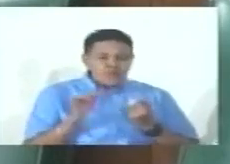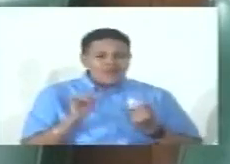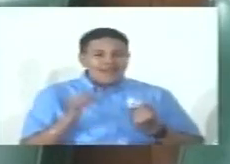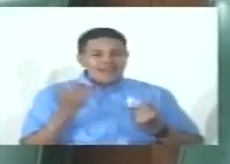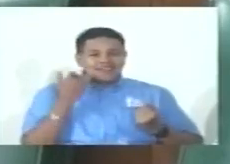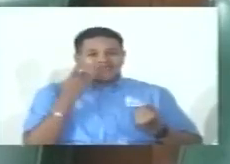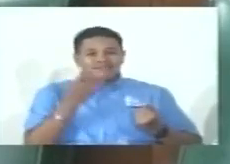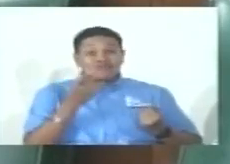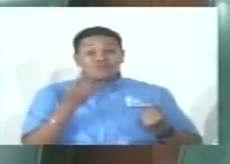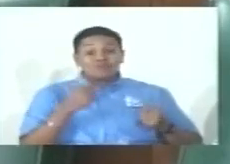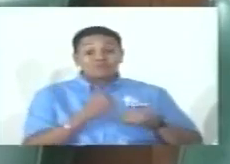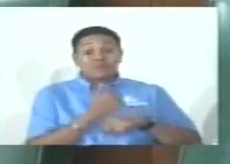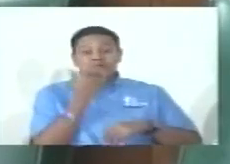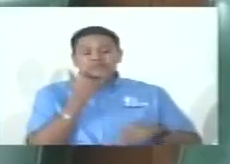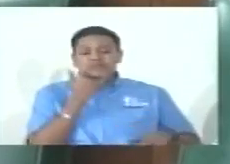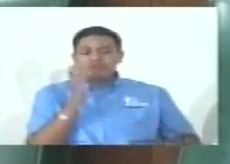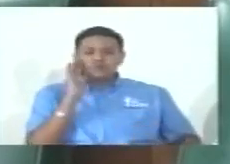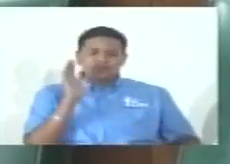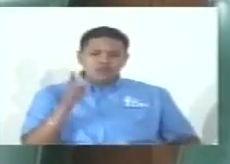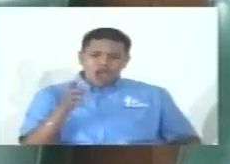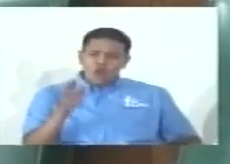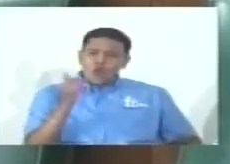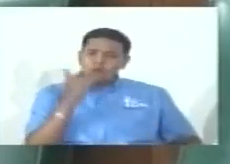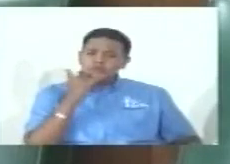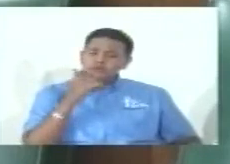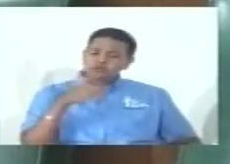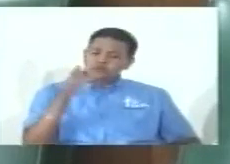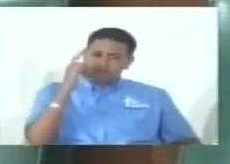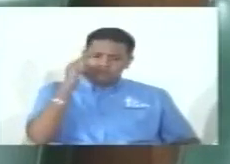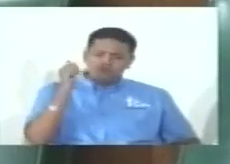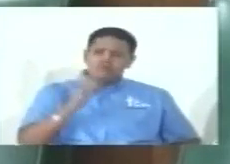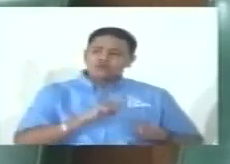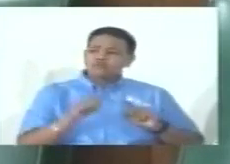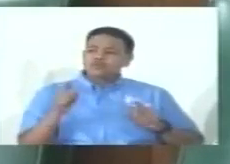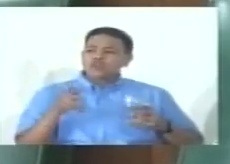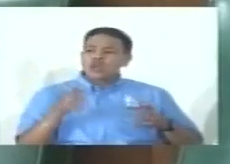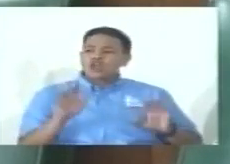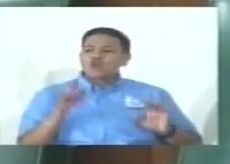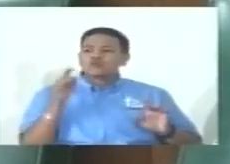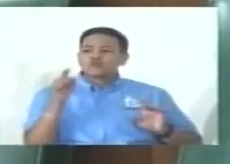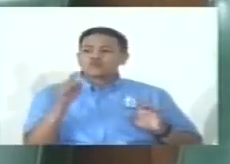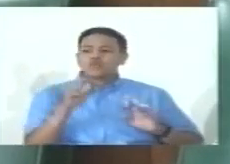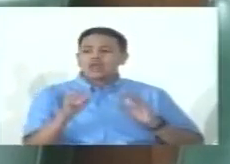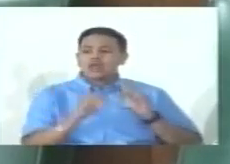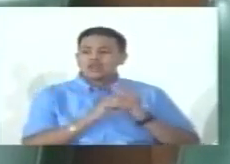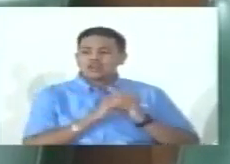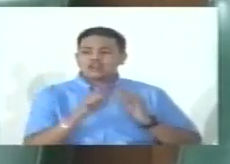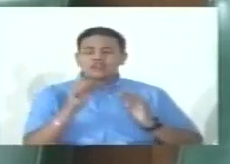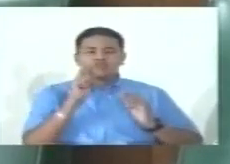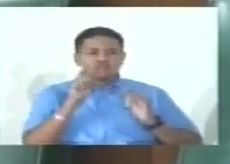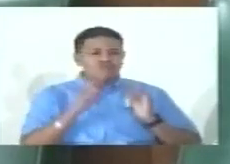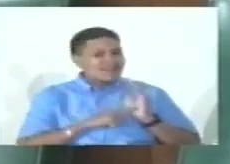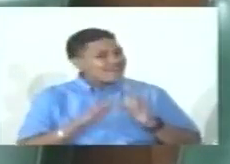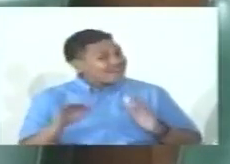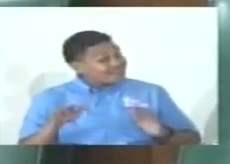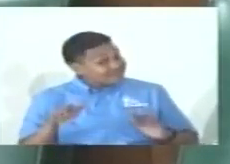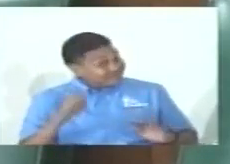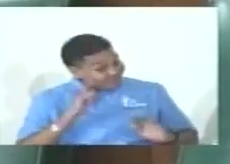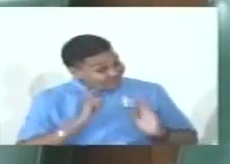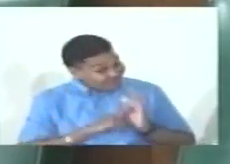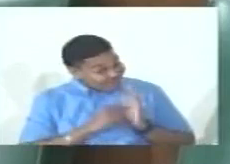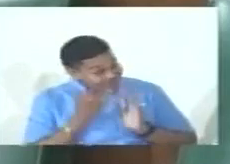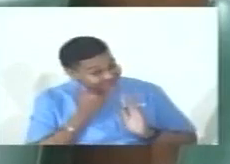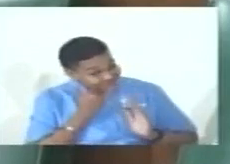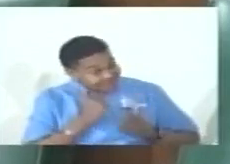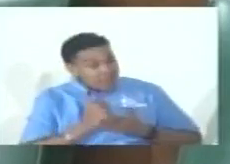make mistakes, she will allow you to make the mistakes, but she will allow you to also recognize and